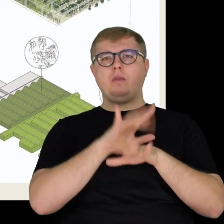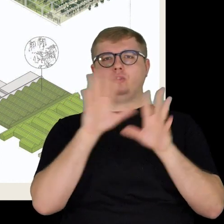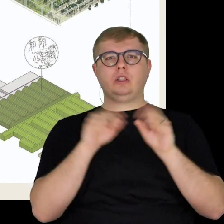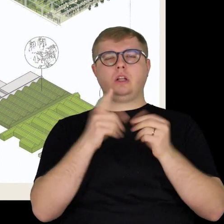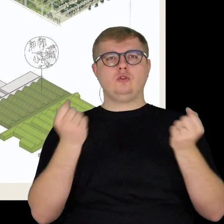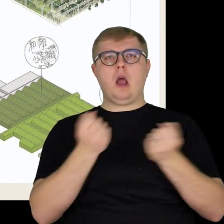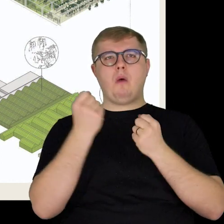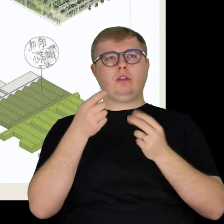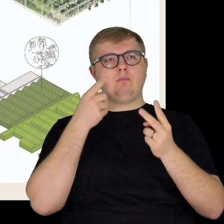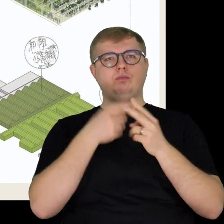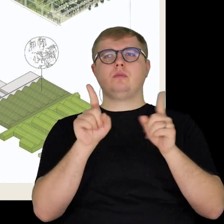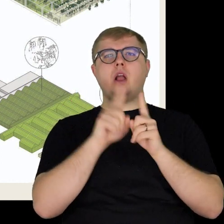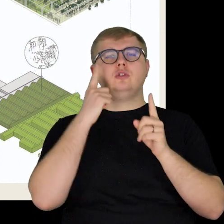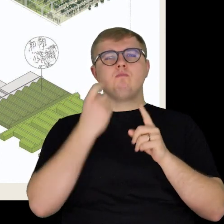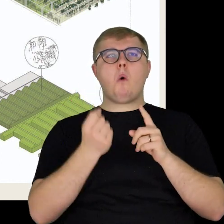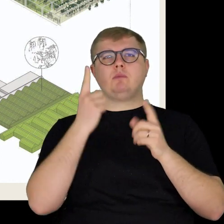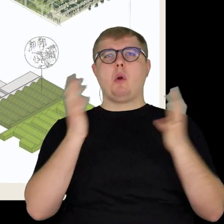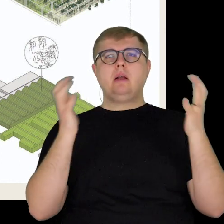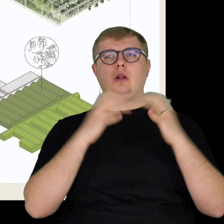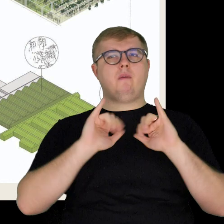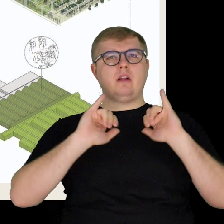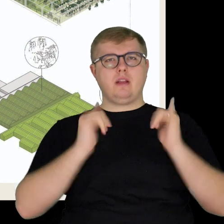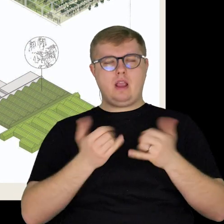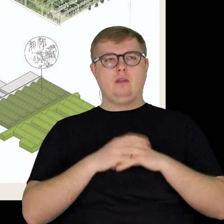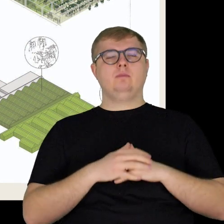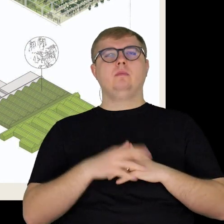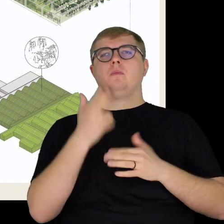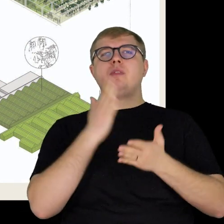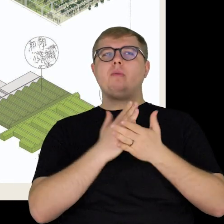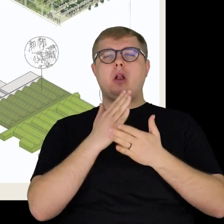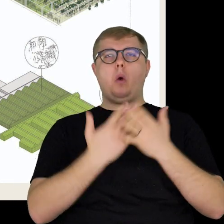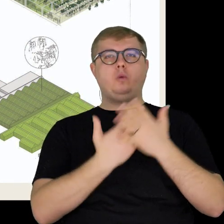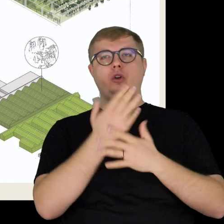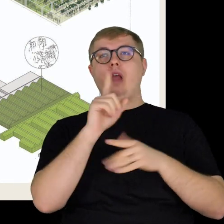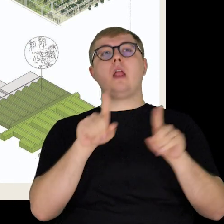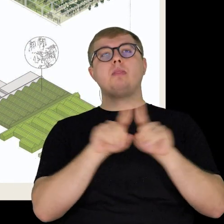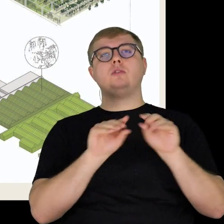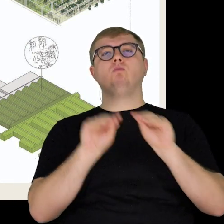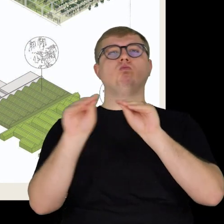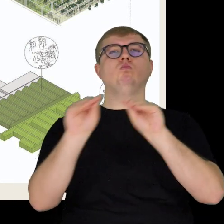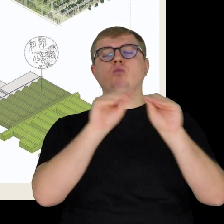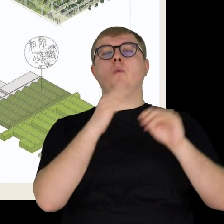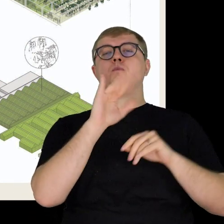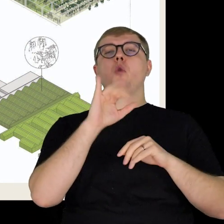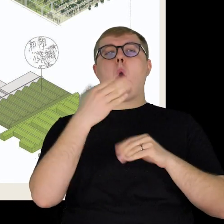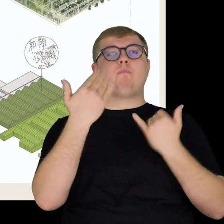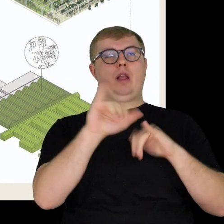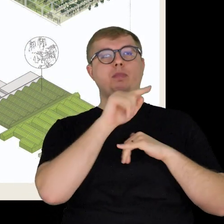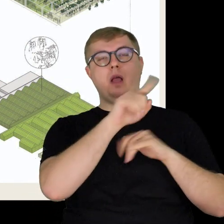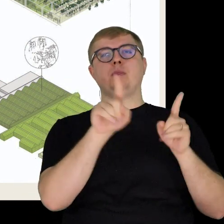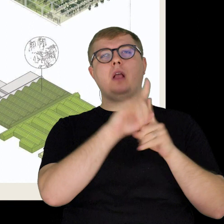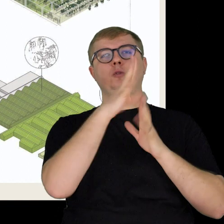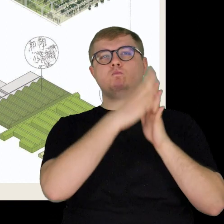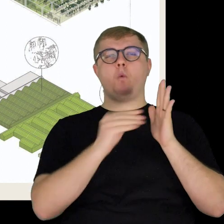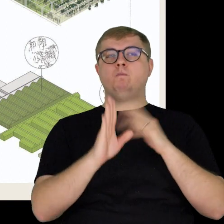collecting and not only plants, but sort of going to another place and collecting this biome and replicating it in the north in order to create